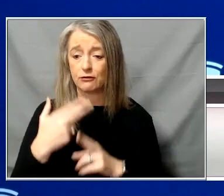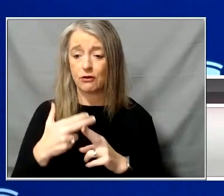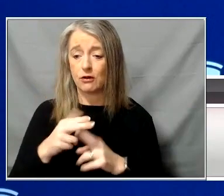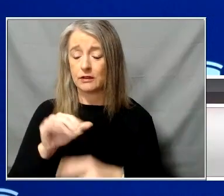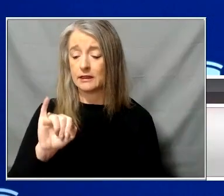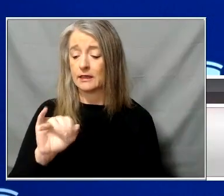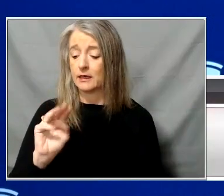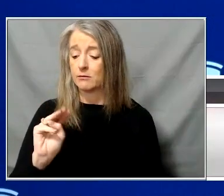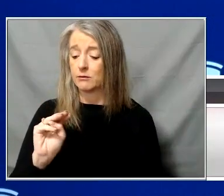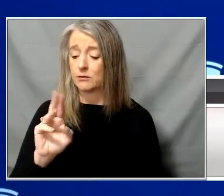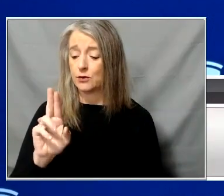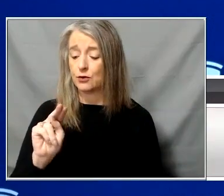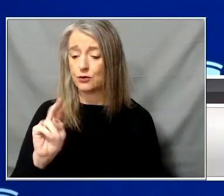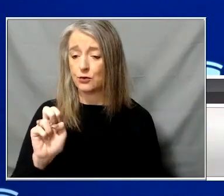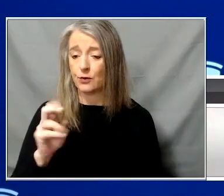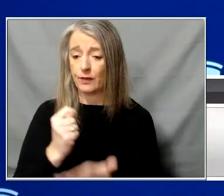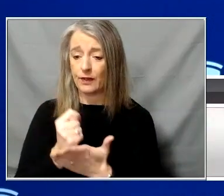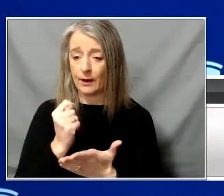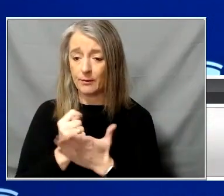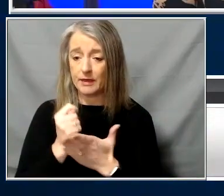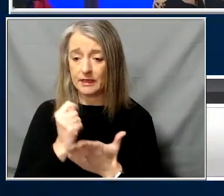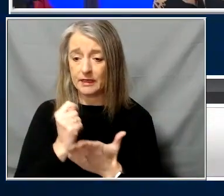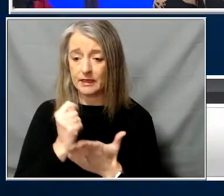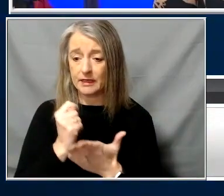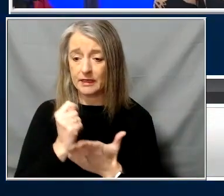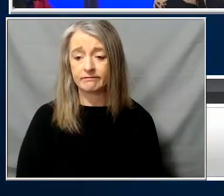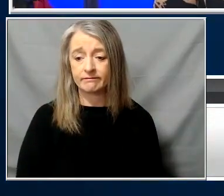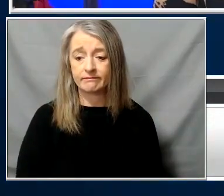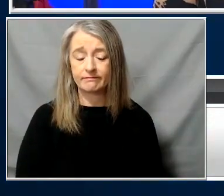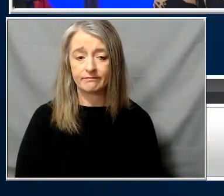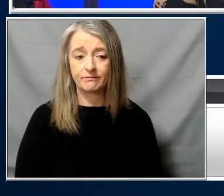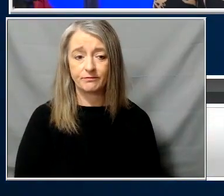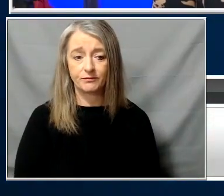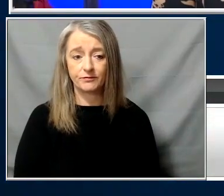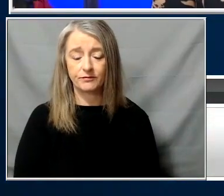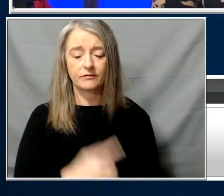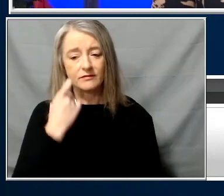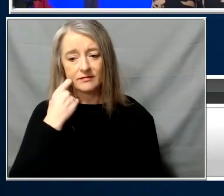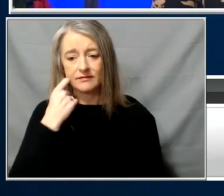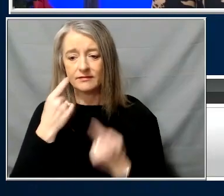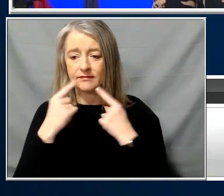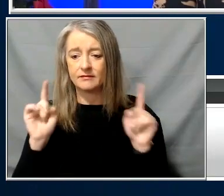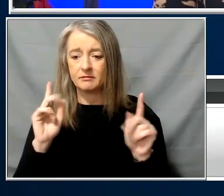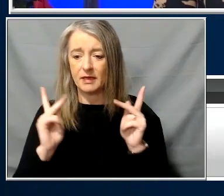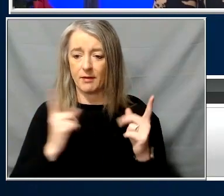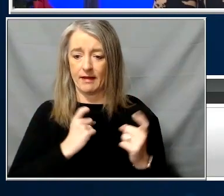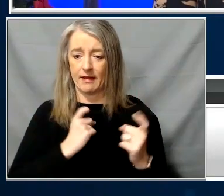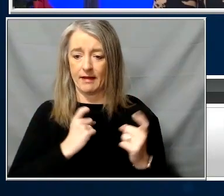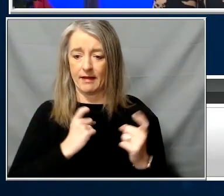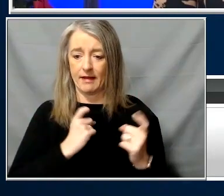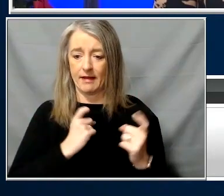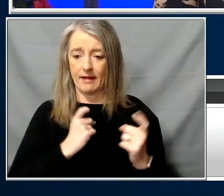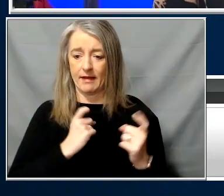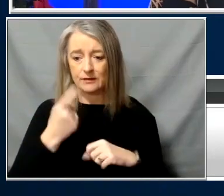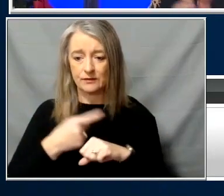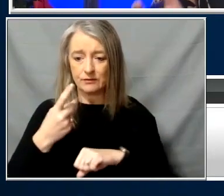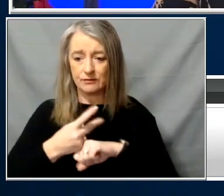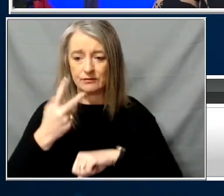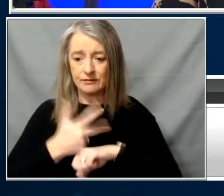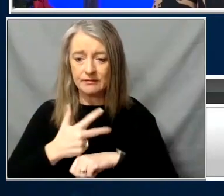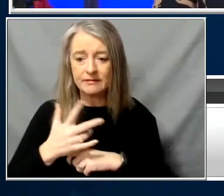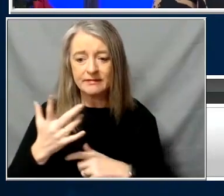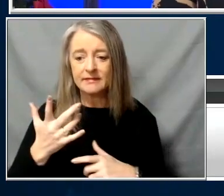conjunction. So going after the cause and going after the damage. You said since she made her announcement that people have been asking you about this for the last few days. Makes sense, but you're